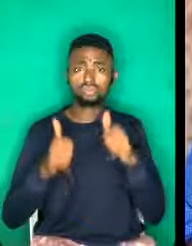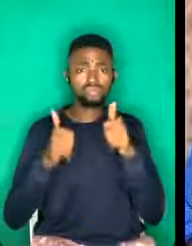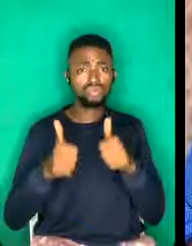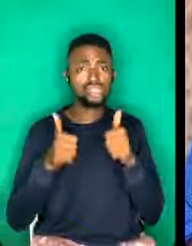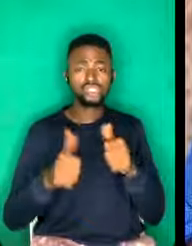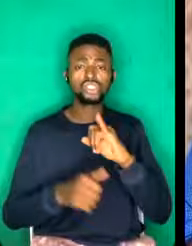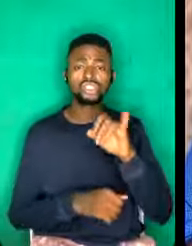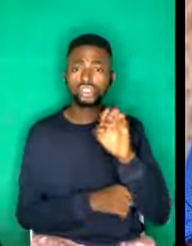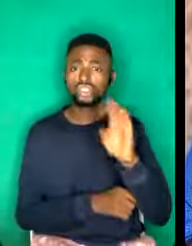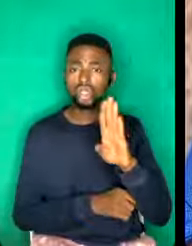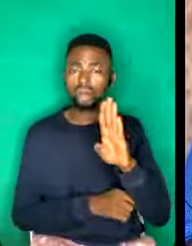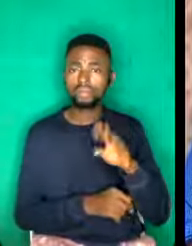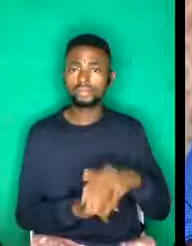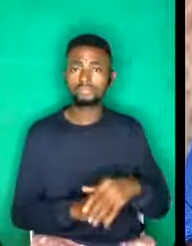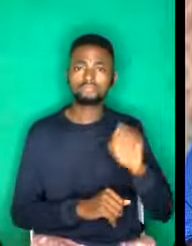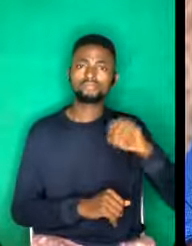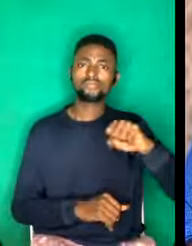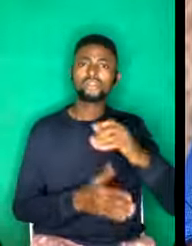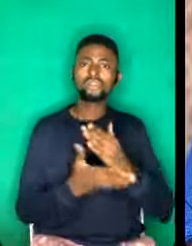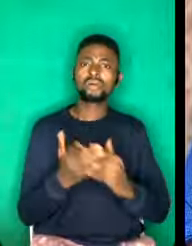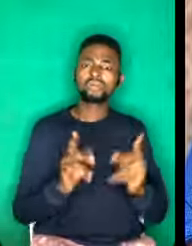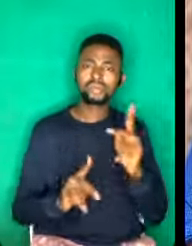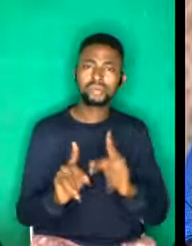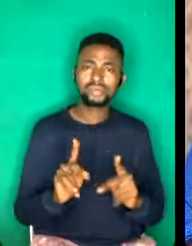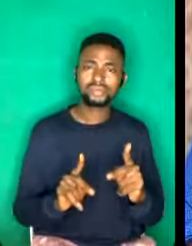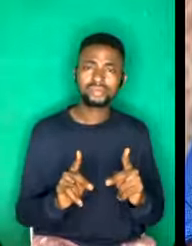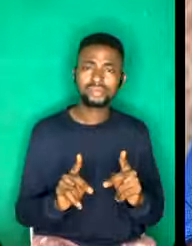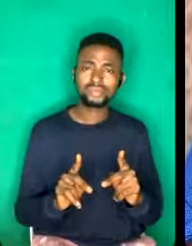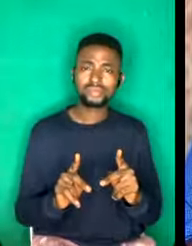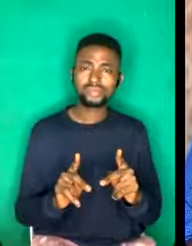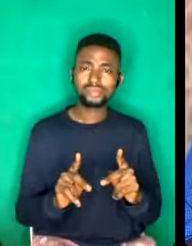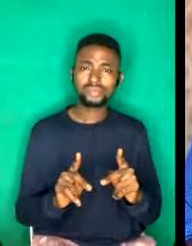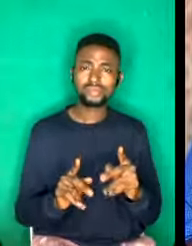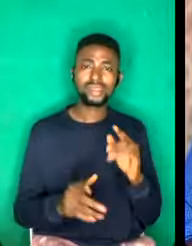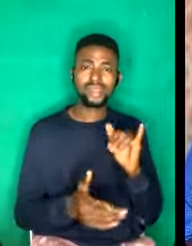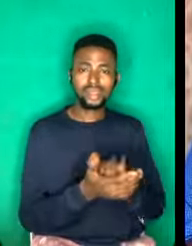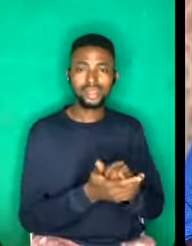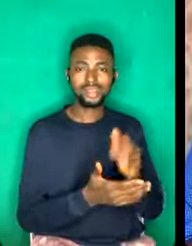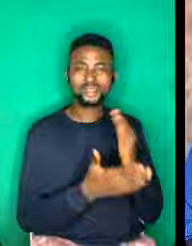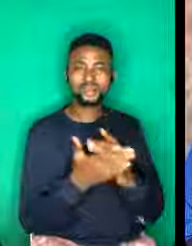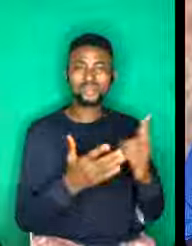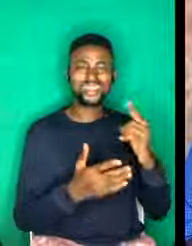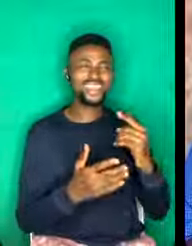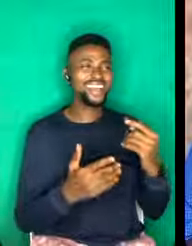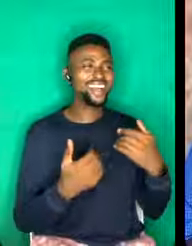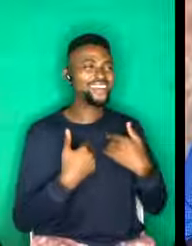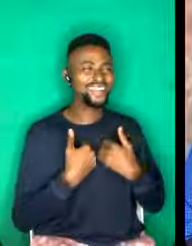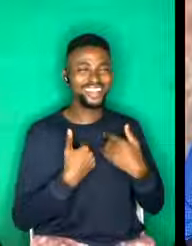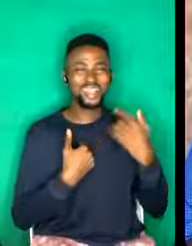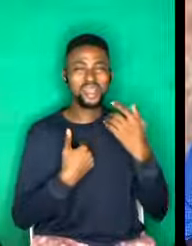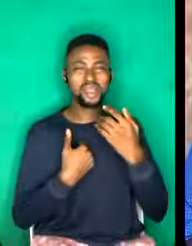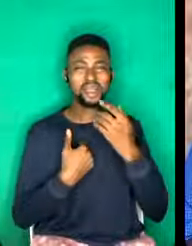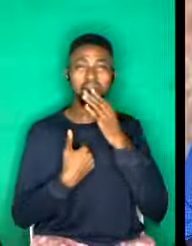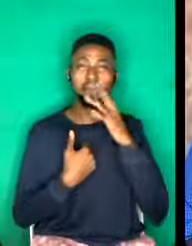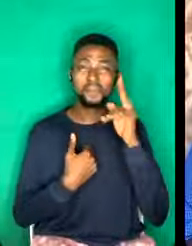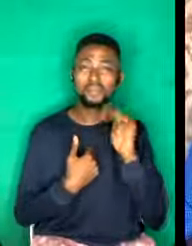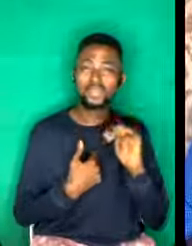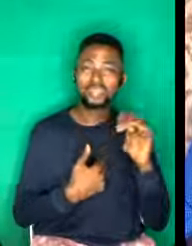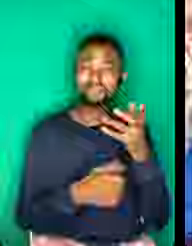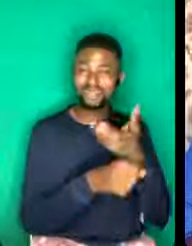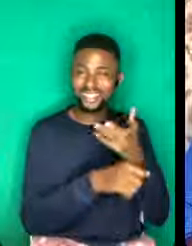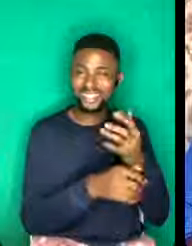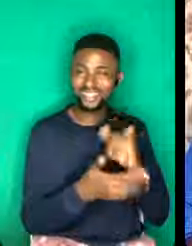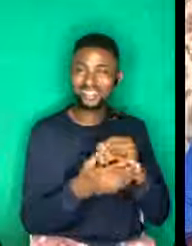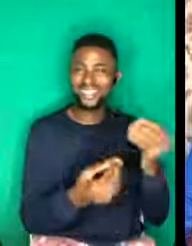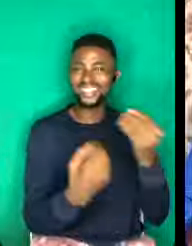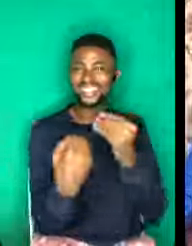There are some people that someone has actually been begging, teach me sign language. They just know all about the money, but God is there. But anyways,